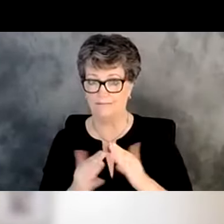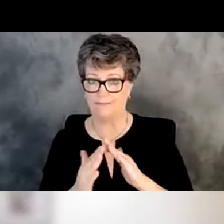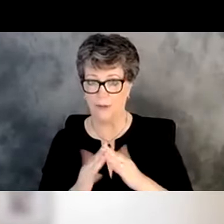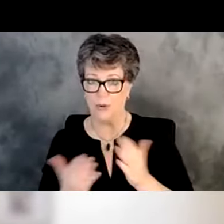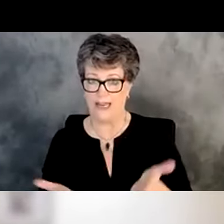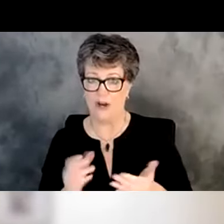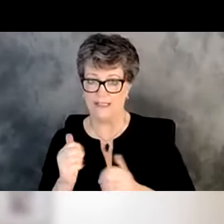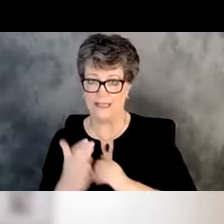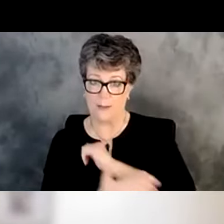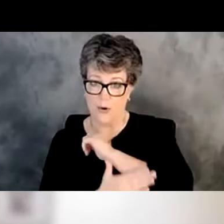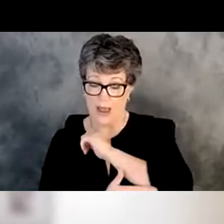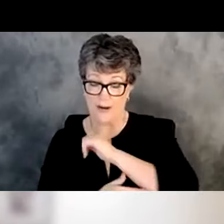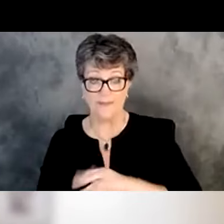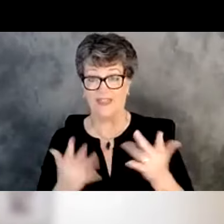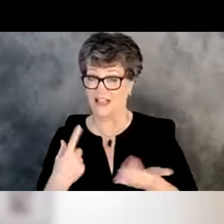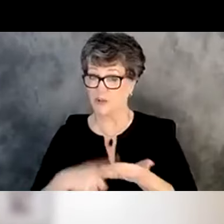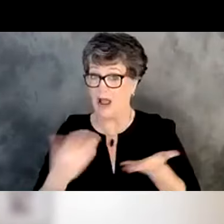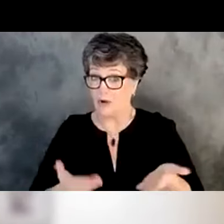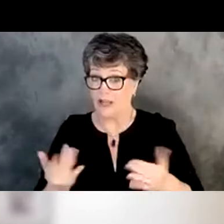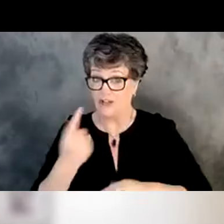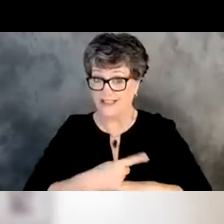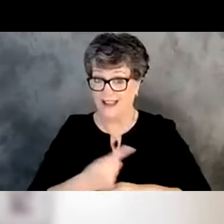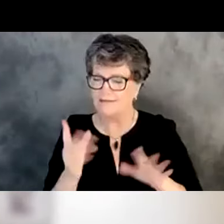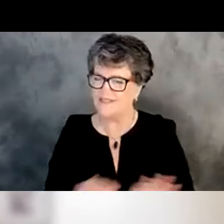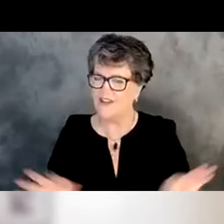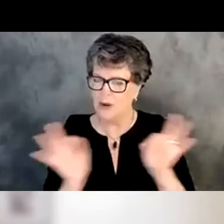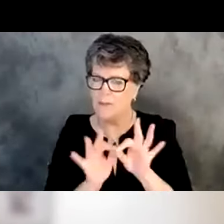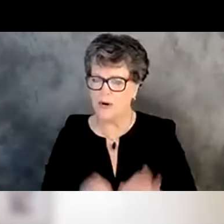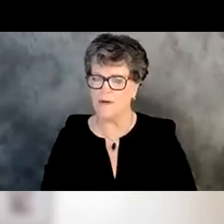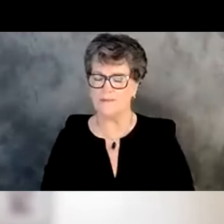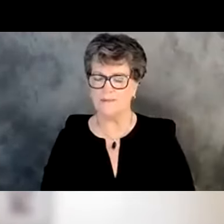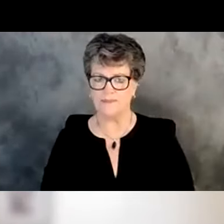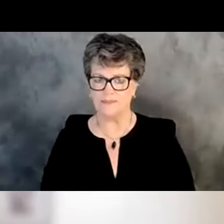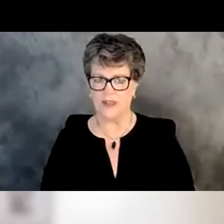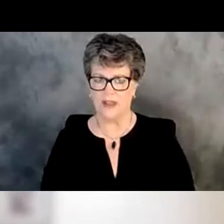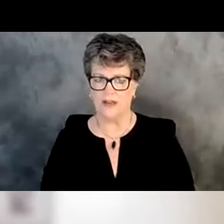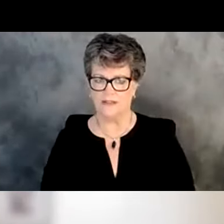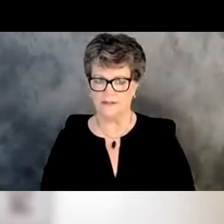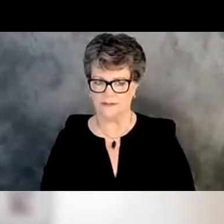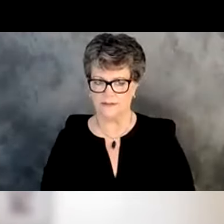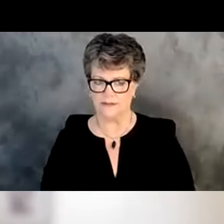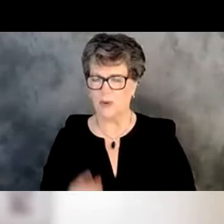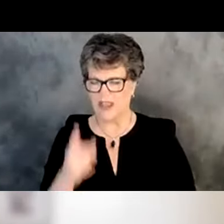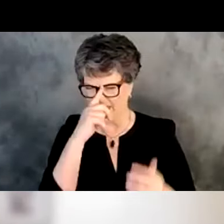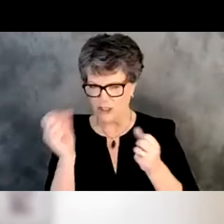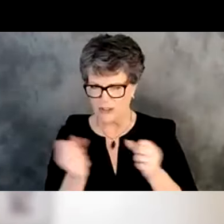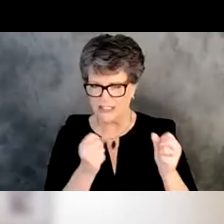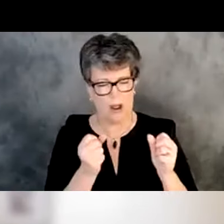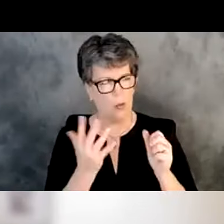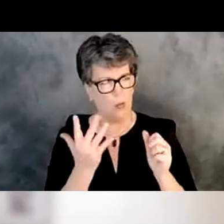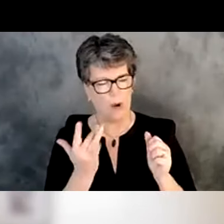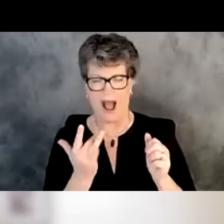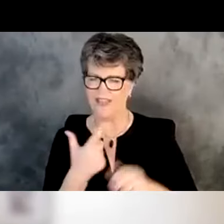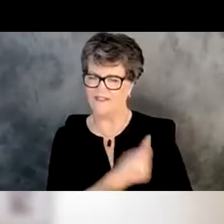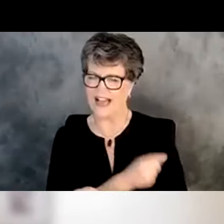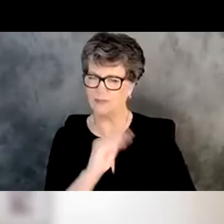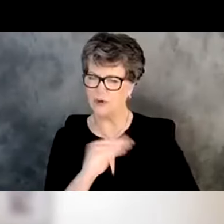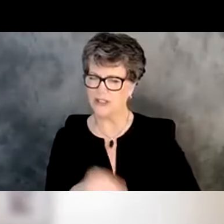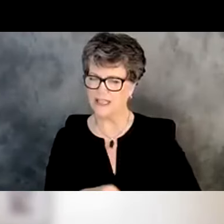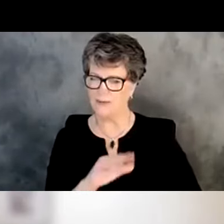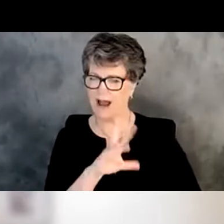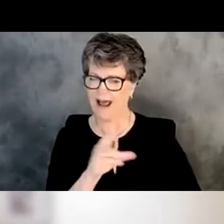that's why what we are talking about here today is very important, because we need to think strategically about why the vaccination rate among African Americans